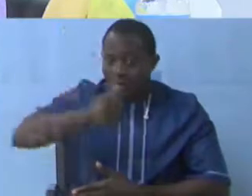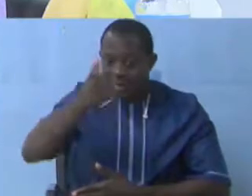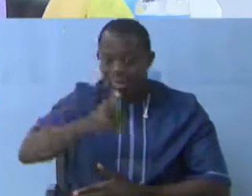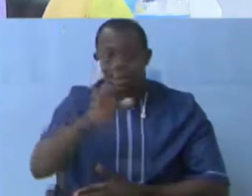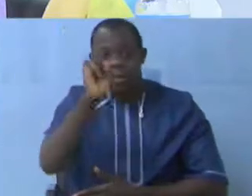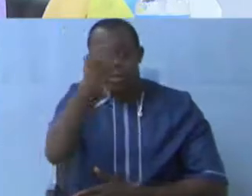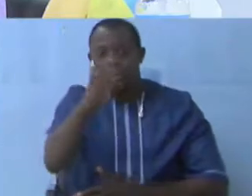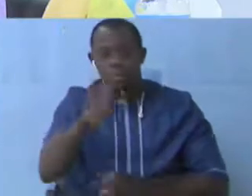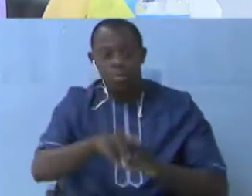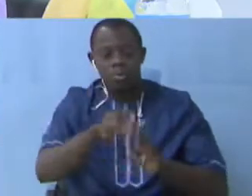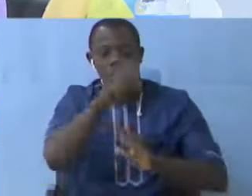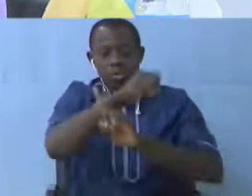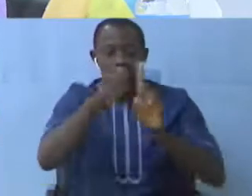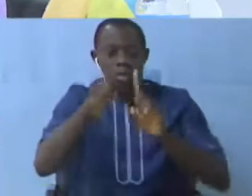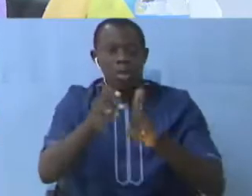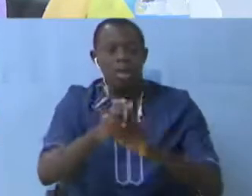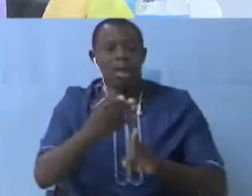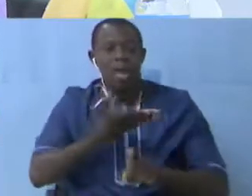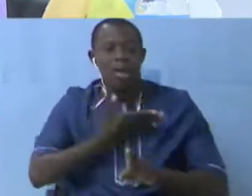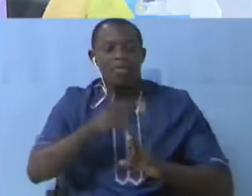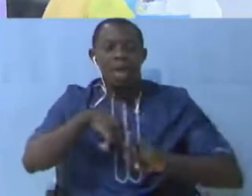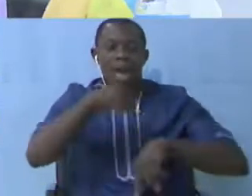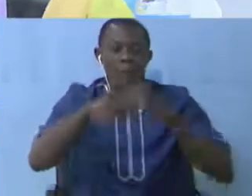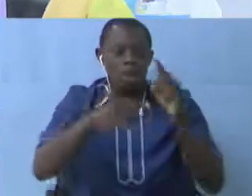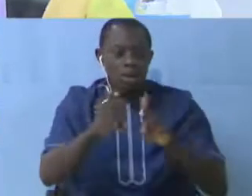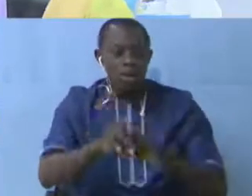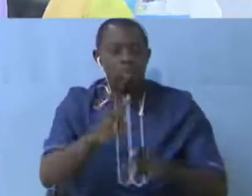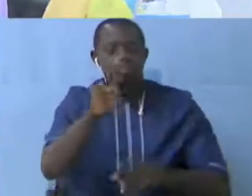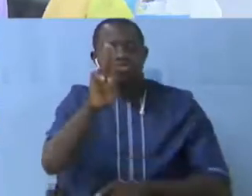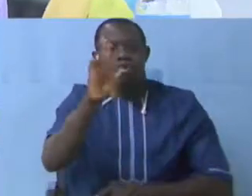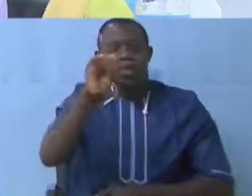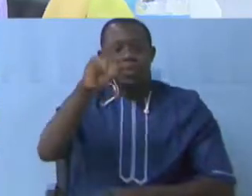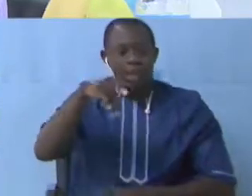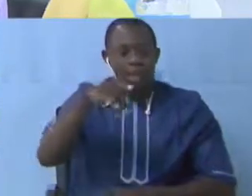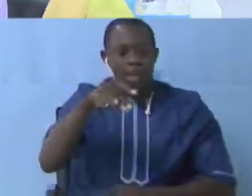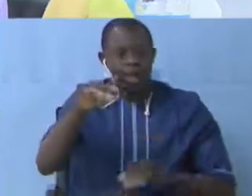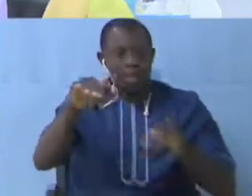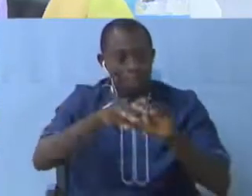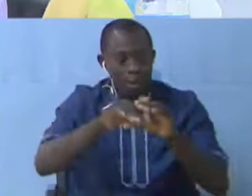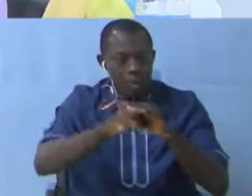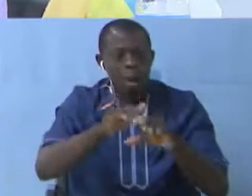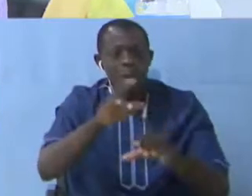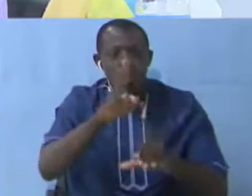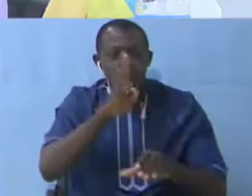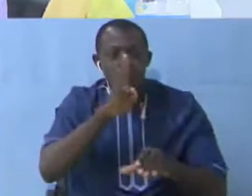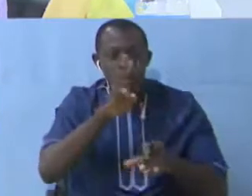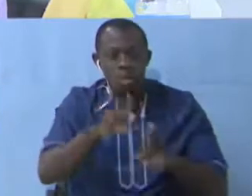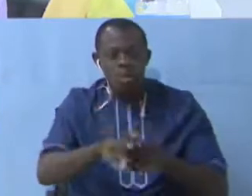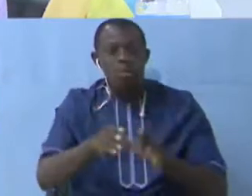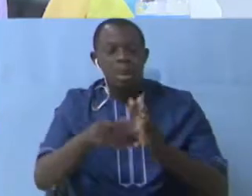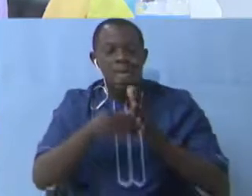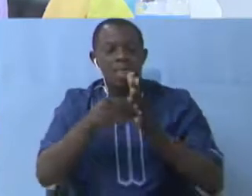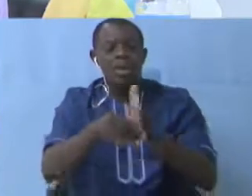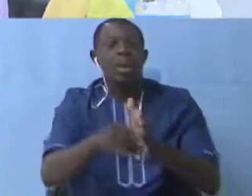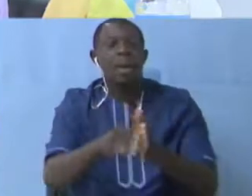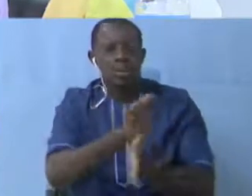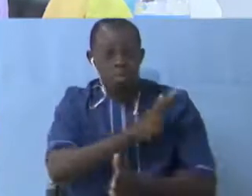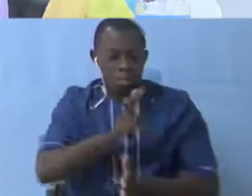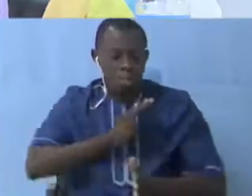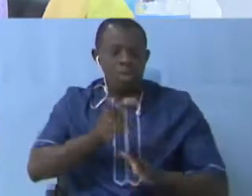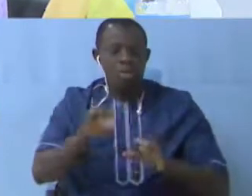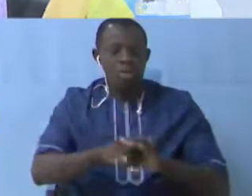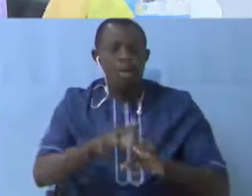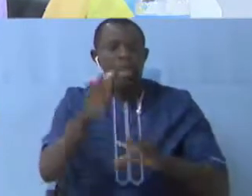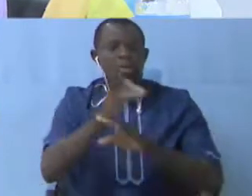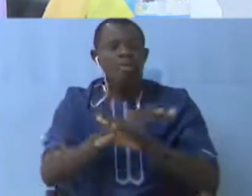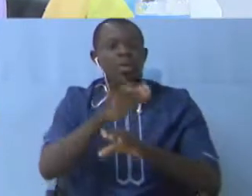with the detention of the executive members of the UDP, but also the fact that a year before, President Jammeh